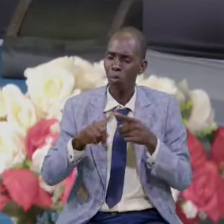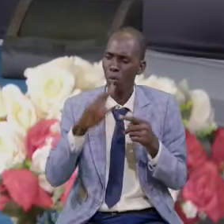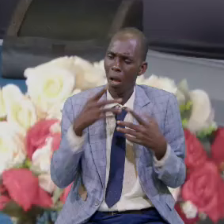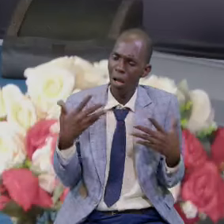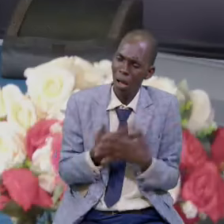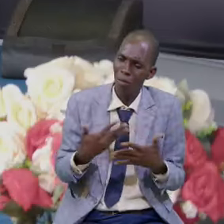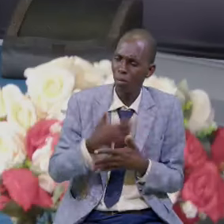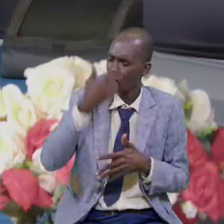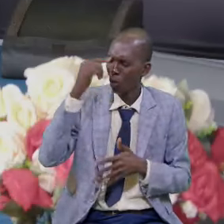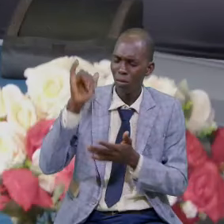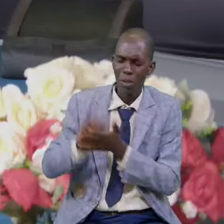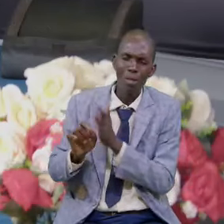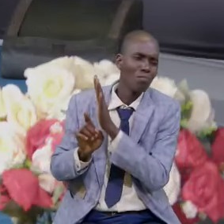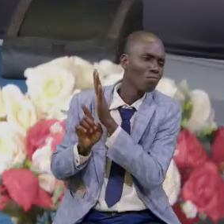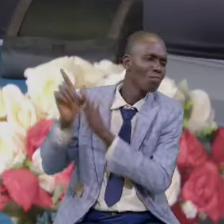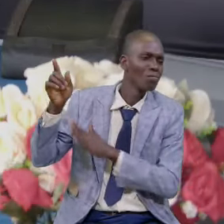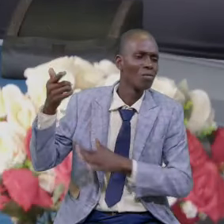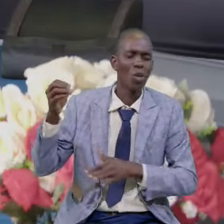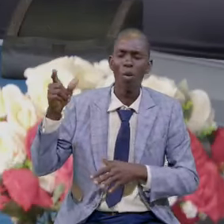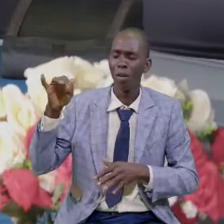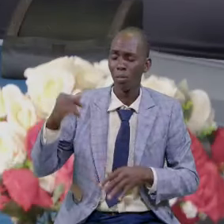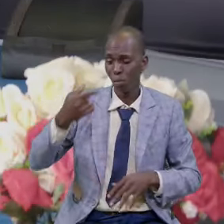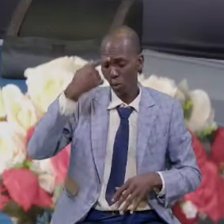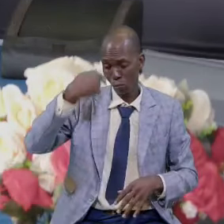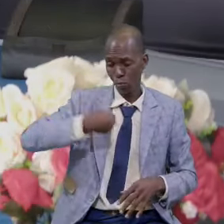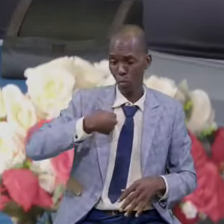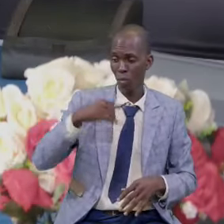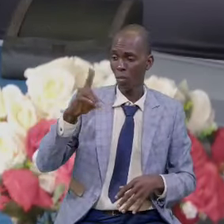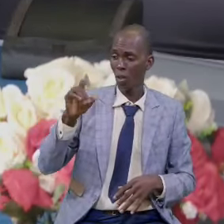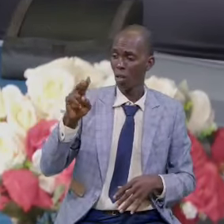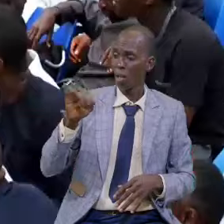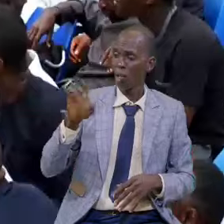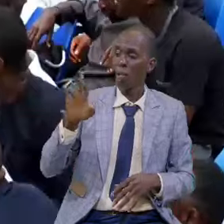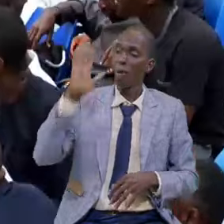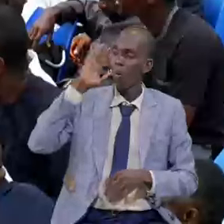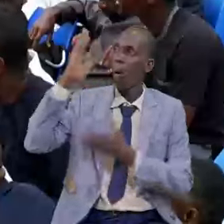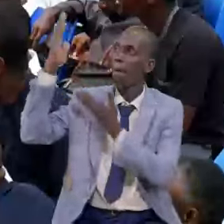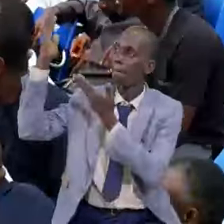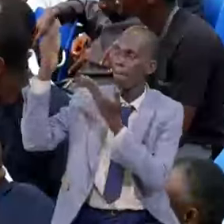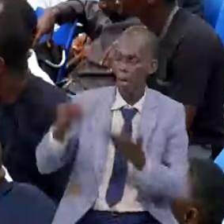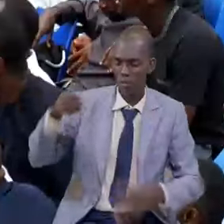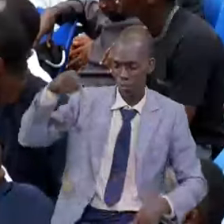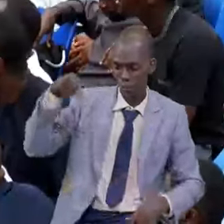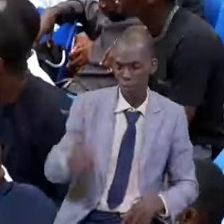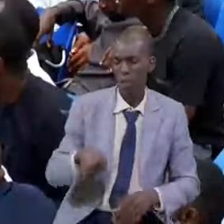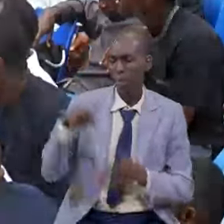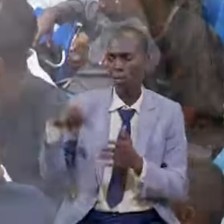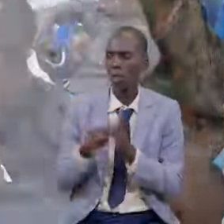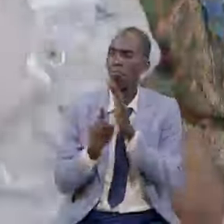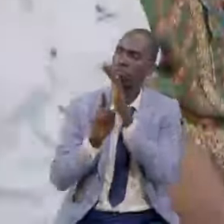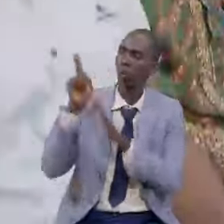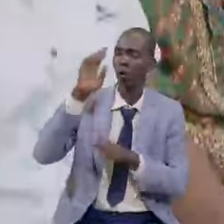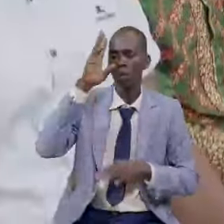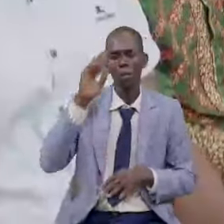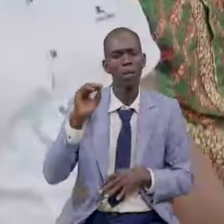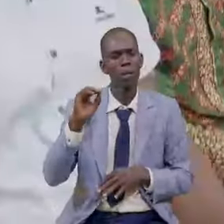get him down. You didn't say amen to that one. Yeah. And the king said, my